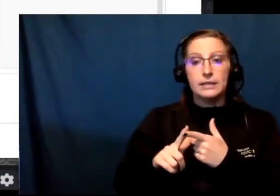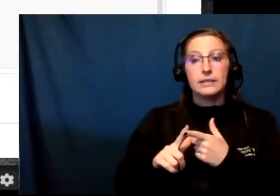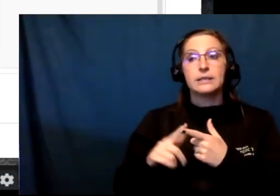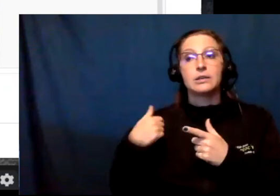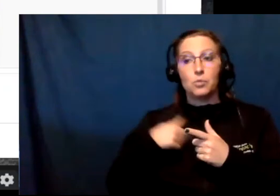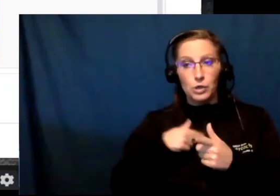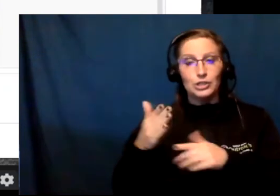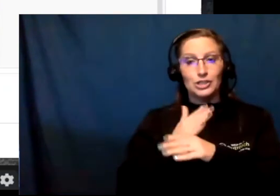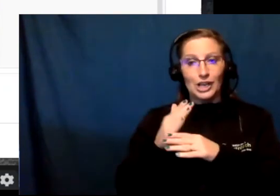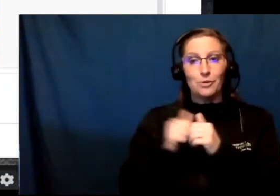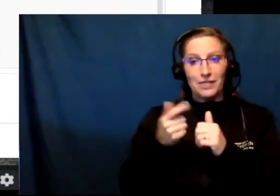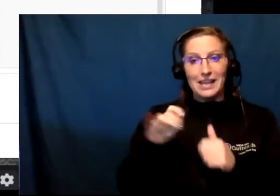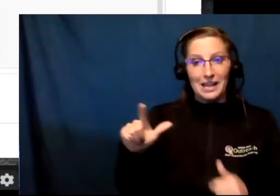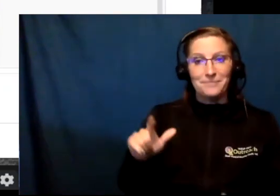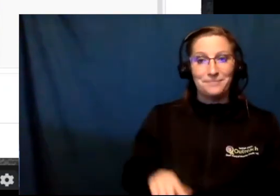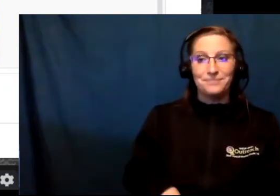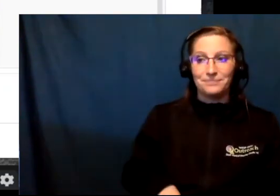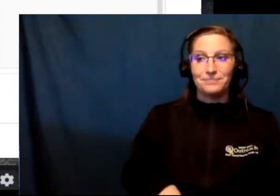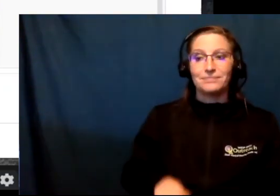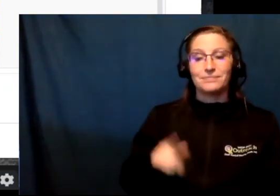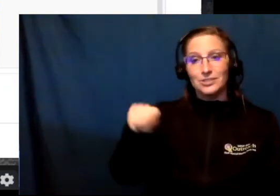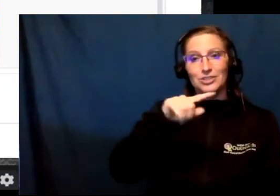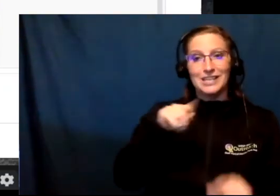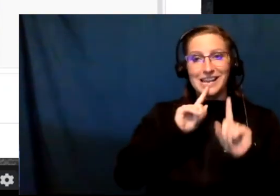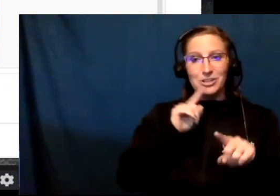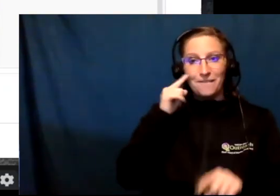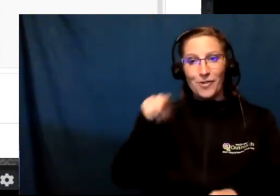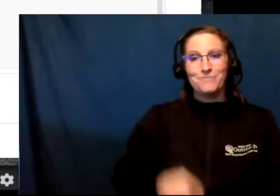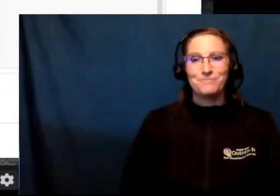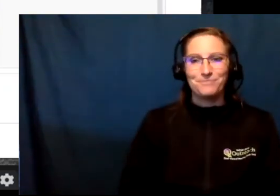share those with her, and she'll be able to answer for you.